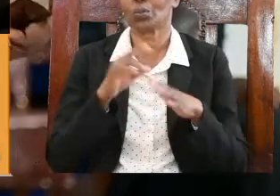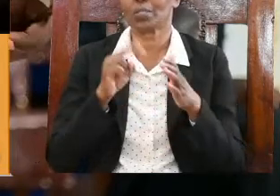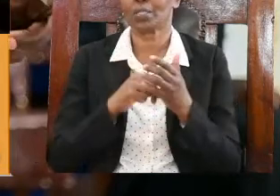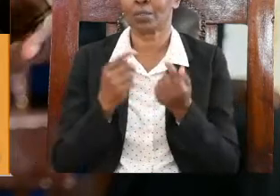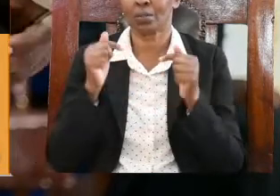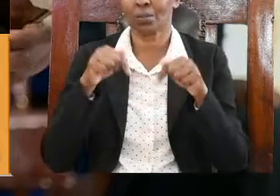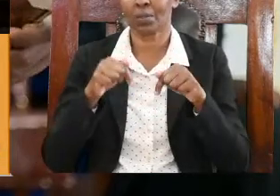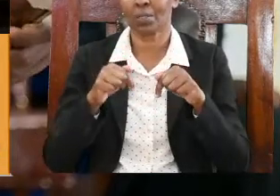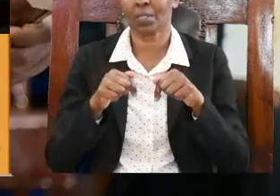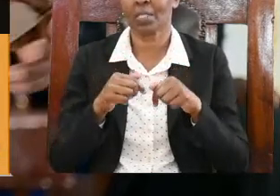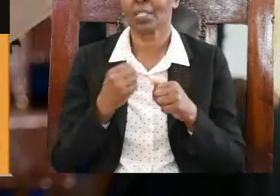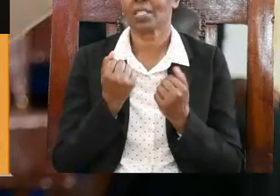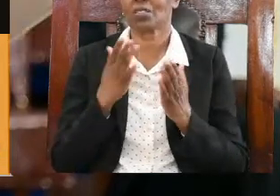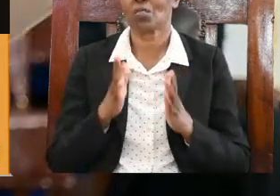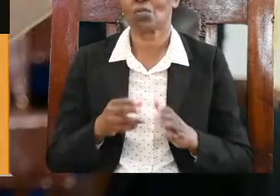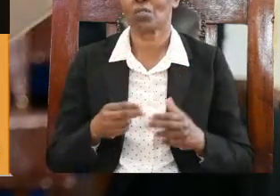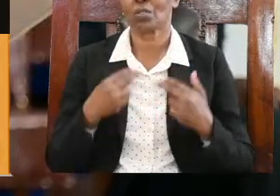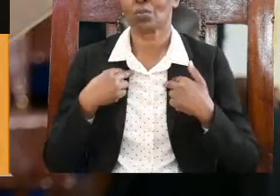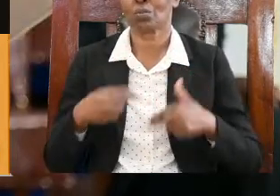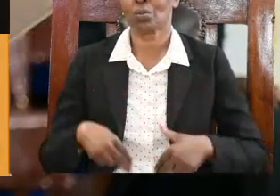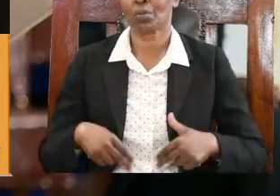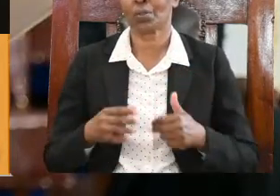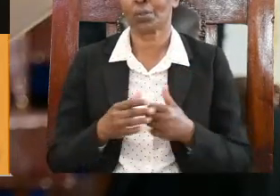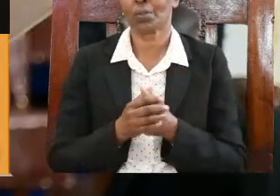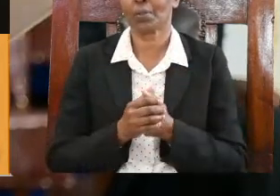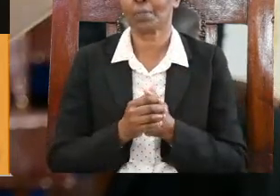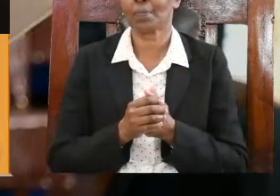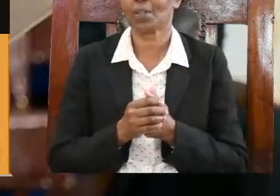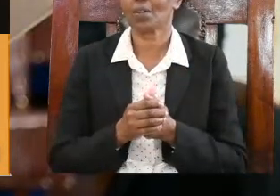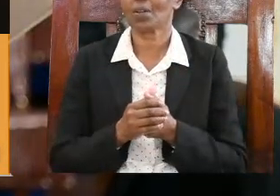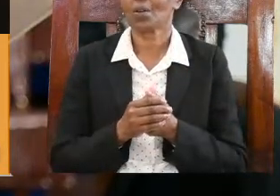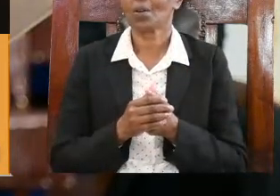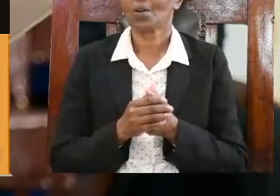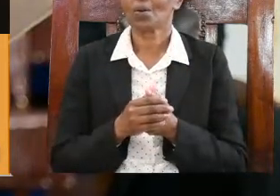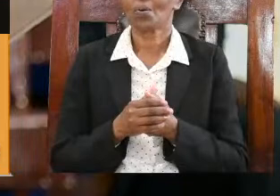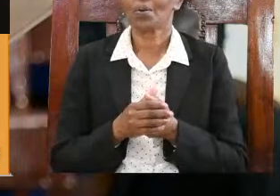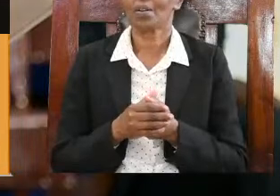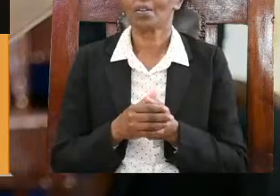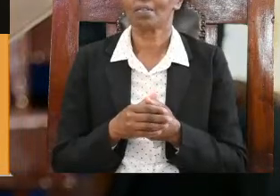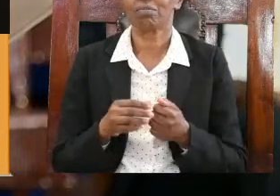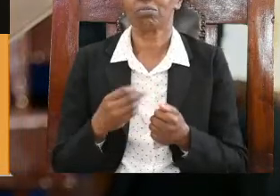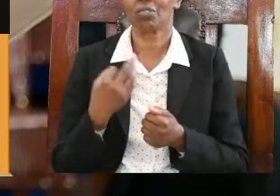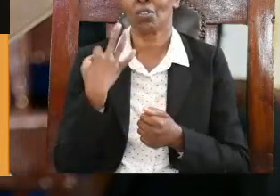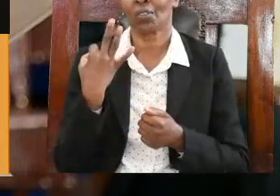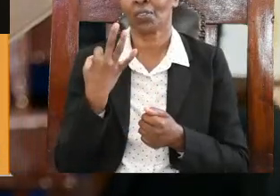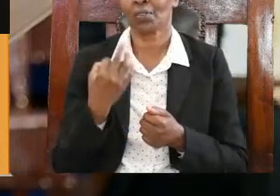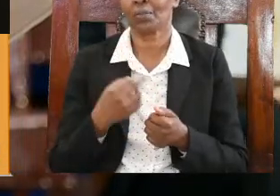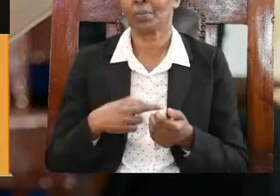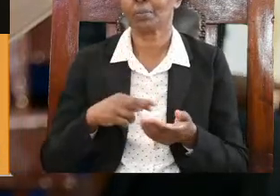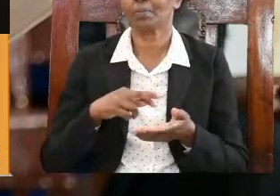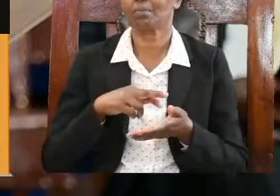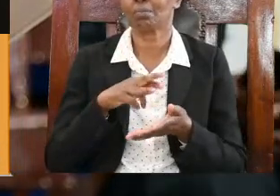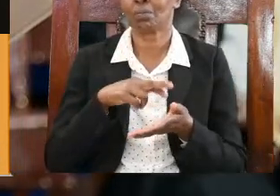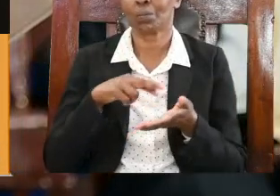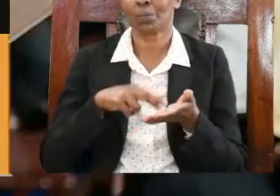at physical wellness. We have had our three readings, called to worship from